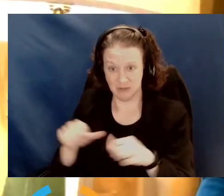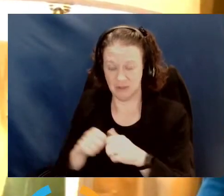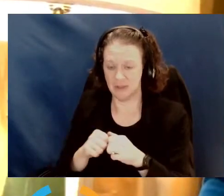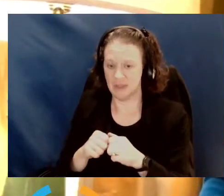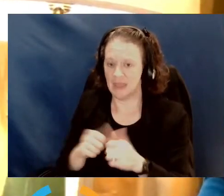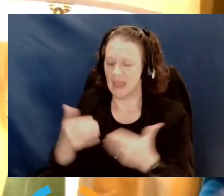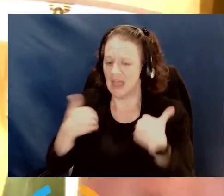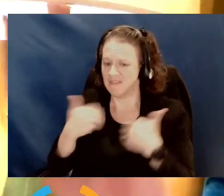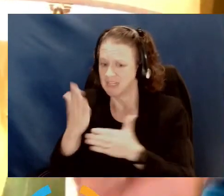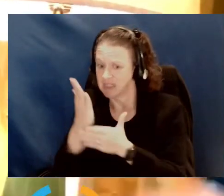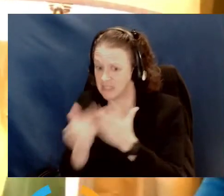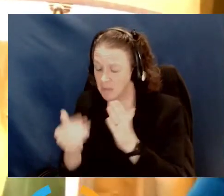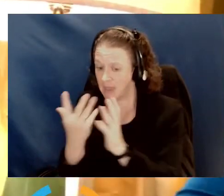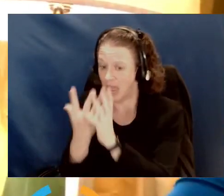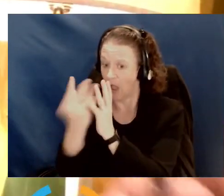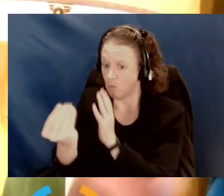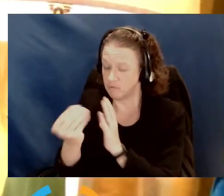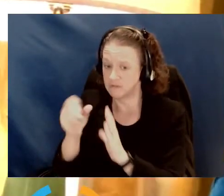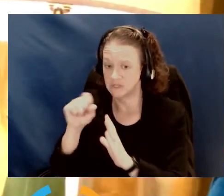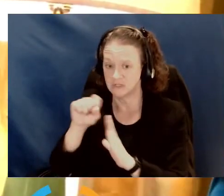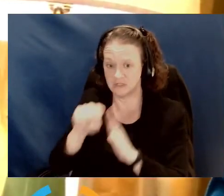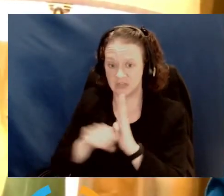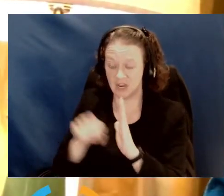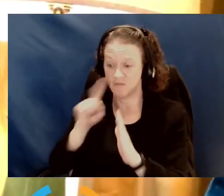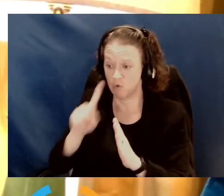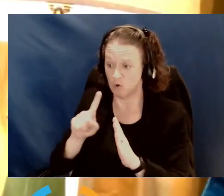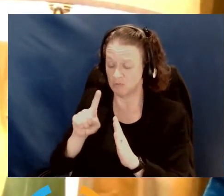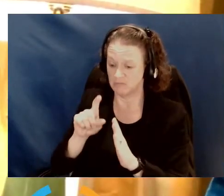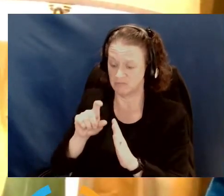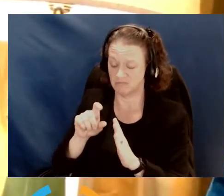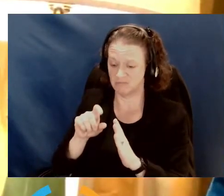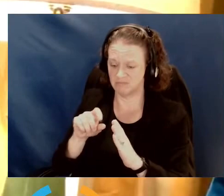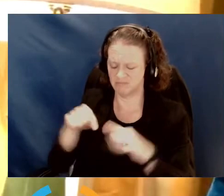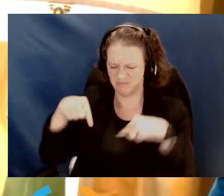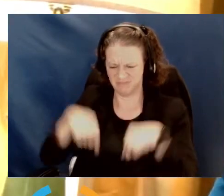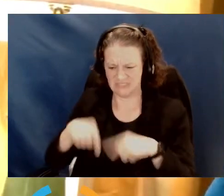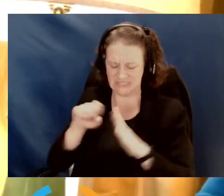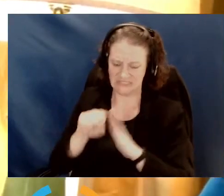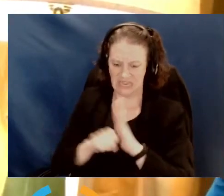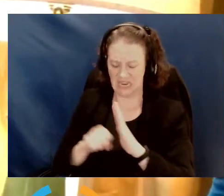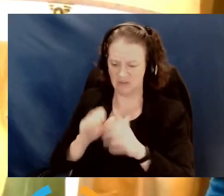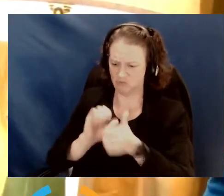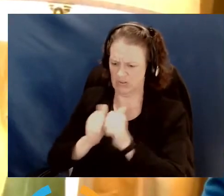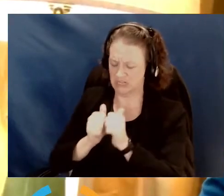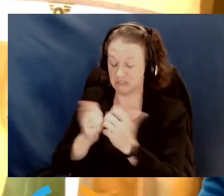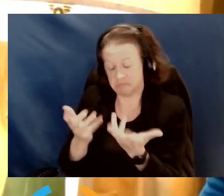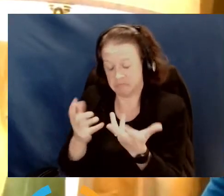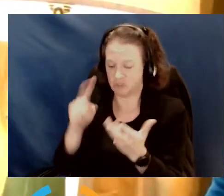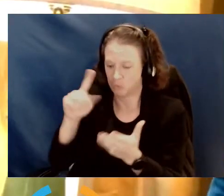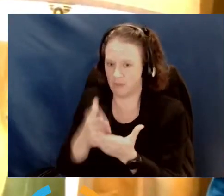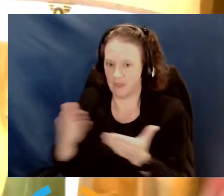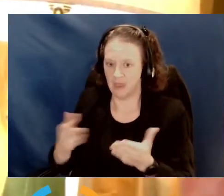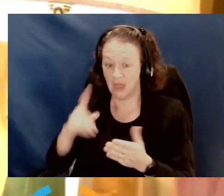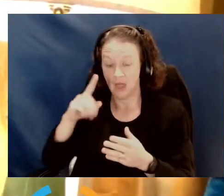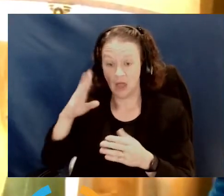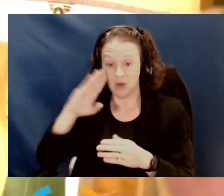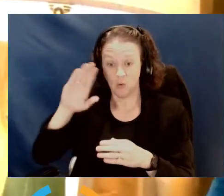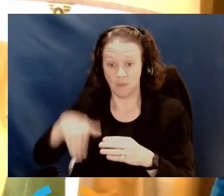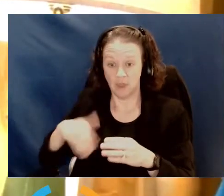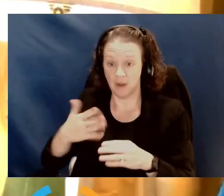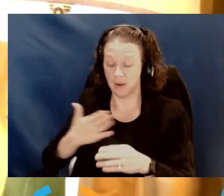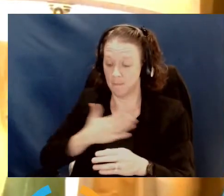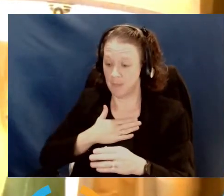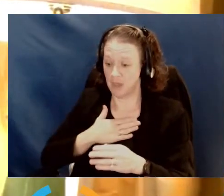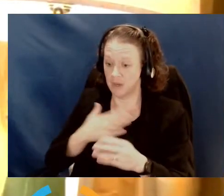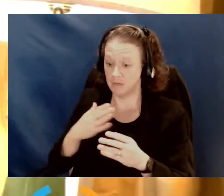of state, I guess, for a state race is one thing. I remember that my opponent received $50,000 from the governor, though,